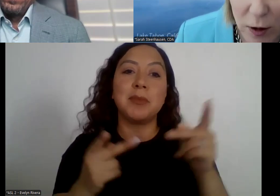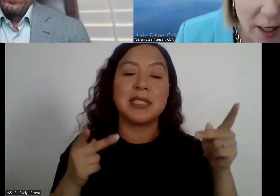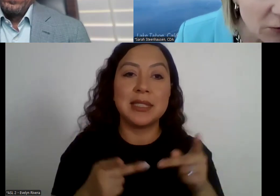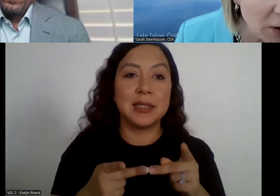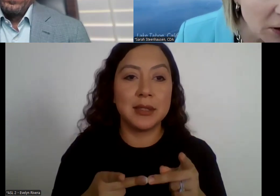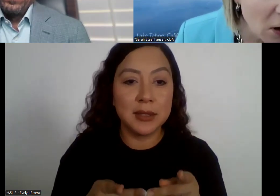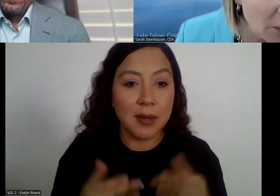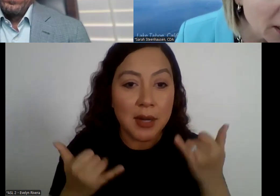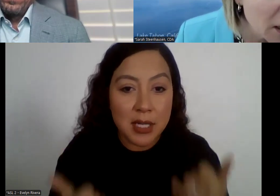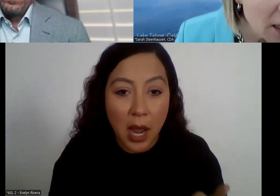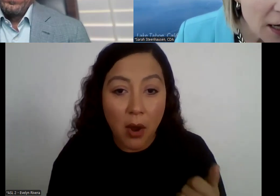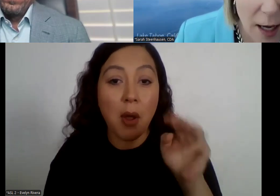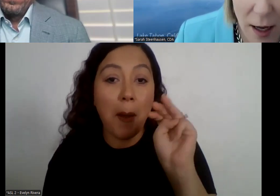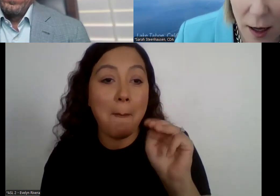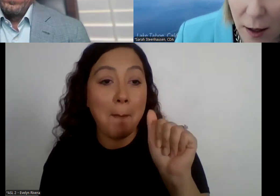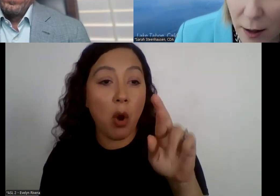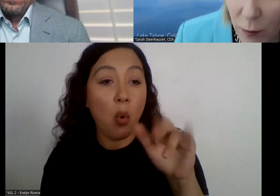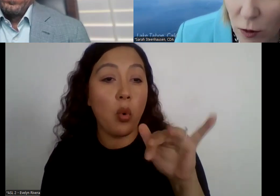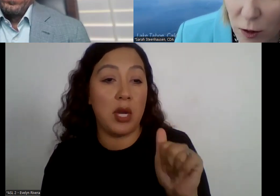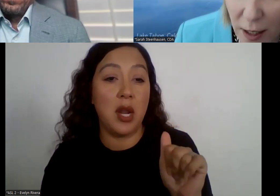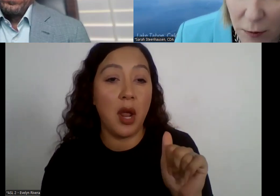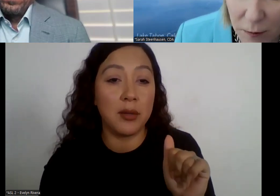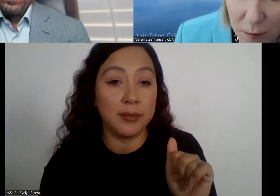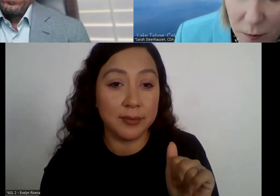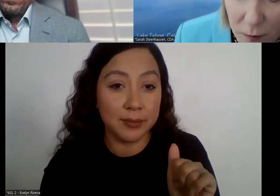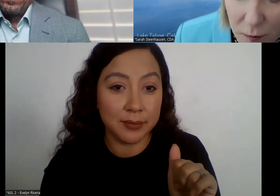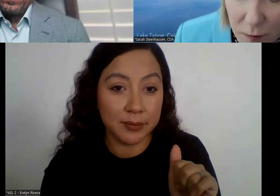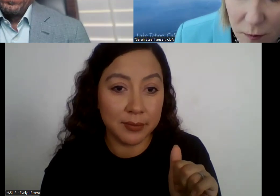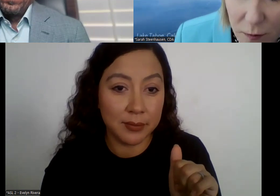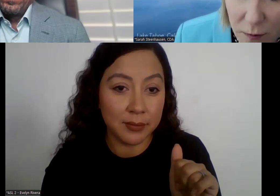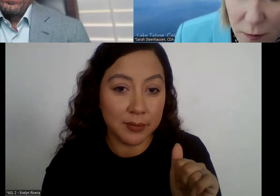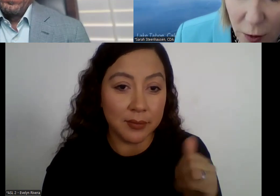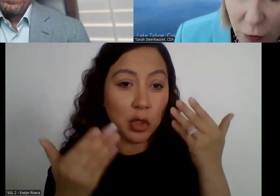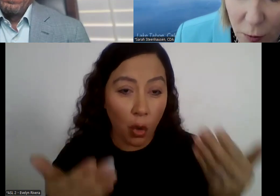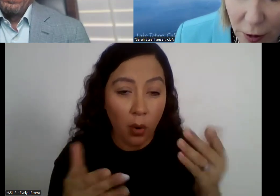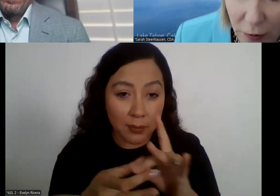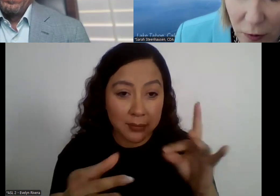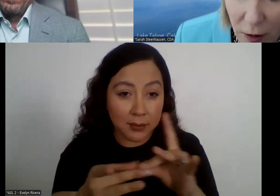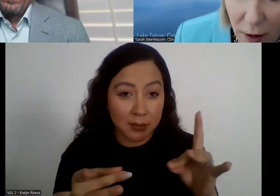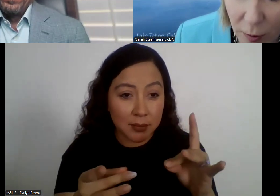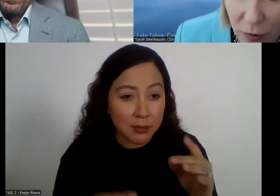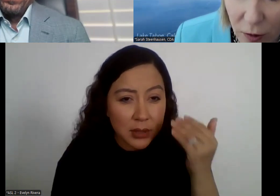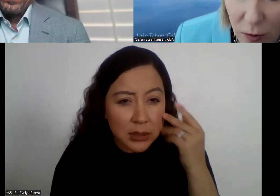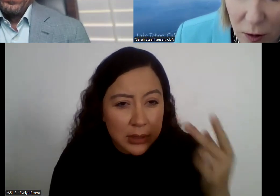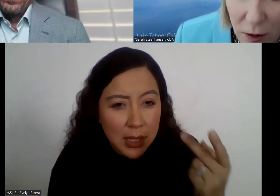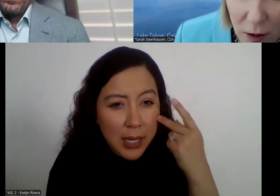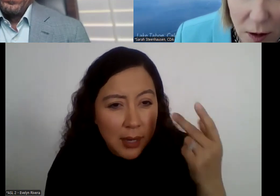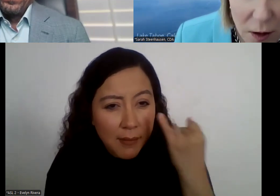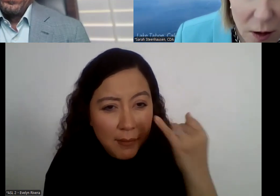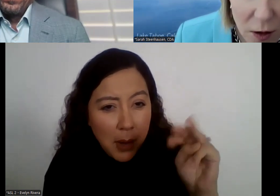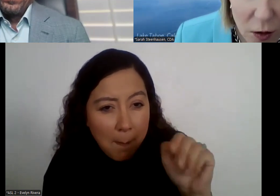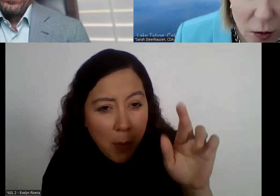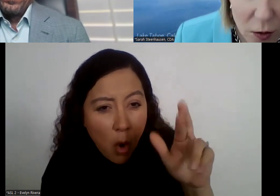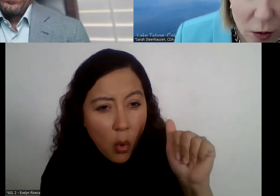then we're going to have public comment and we'll close out. I don't know if Maria is able to.